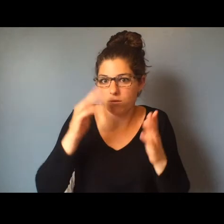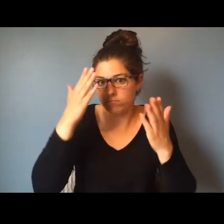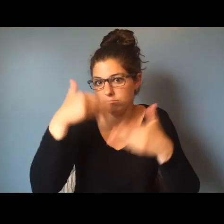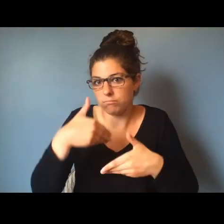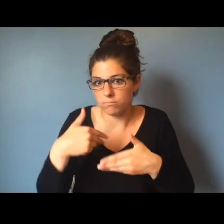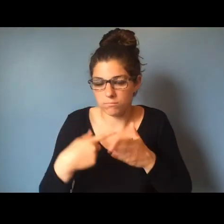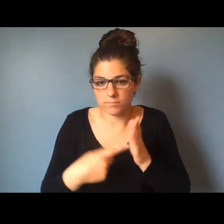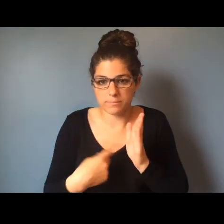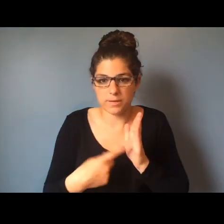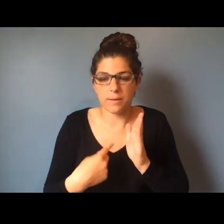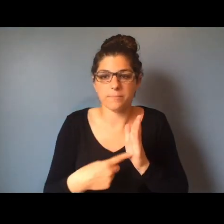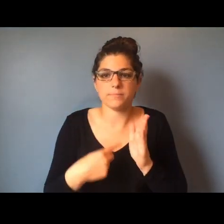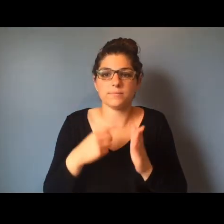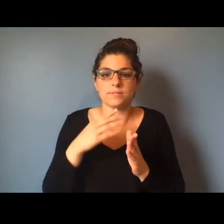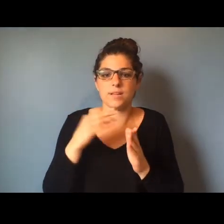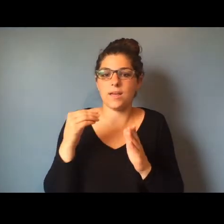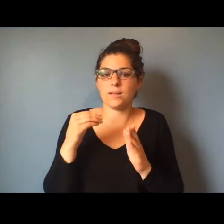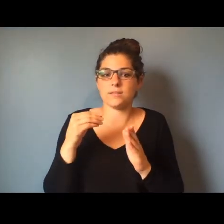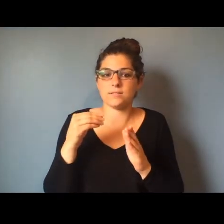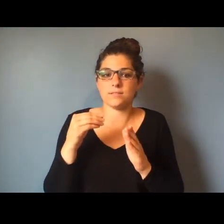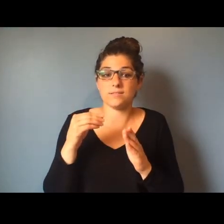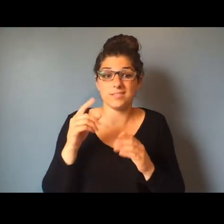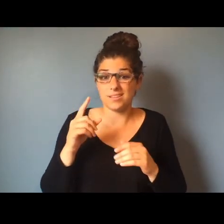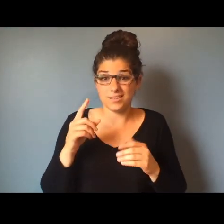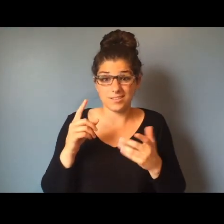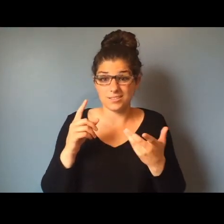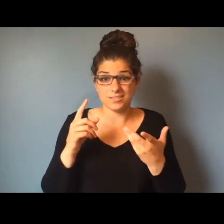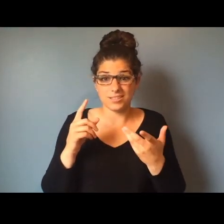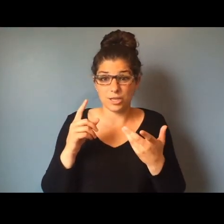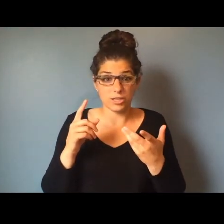And it's just